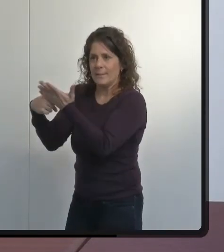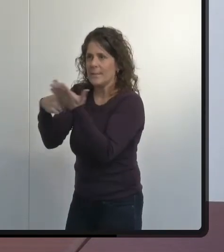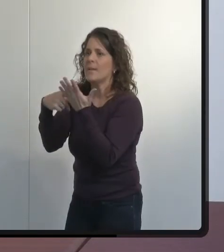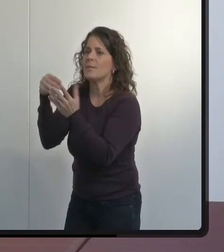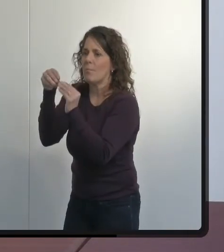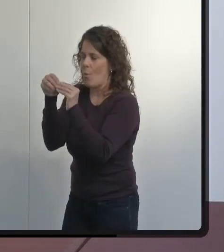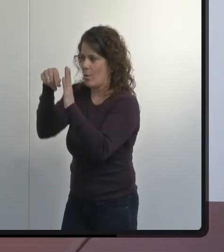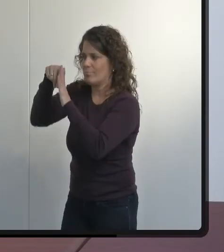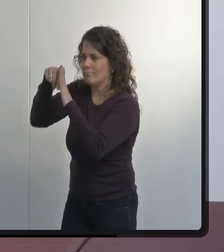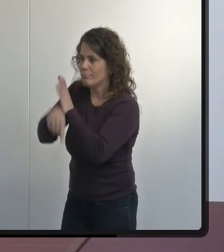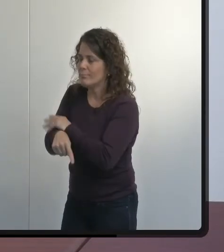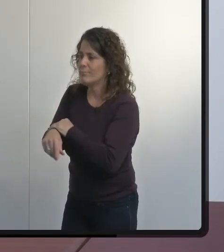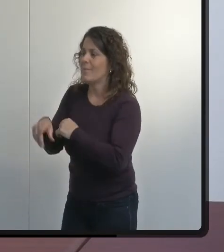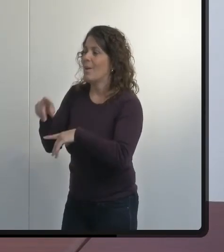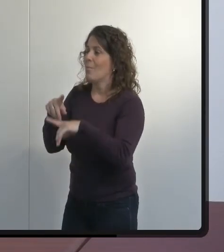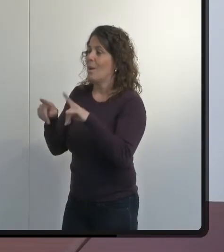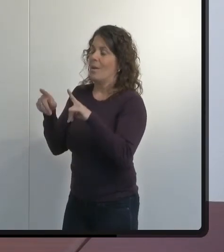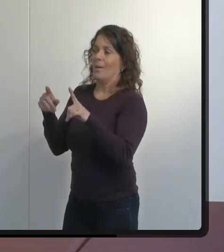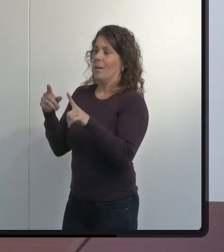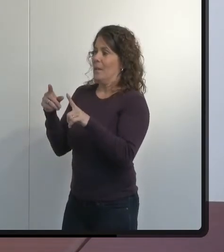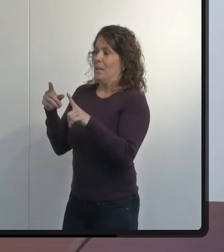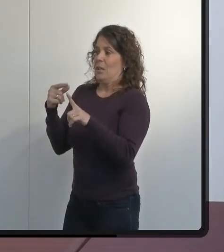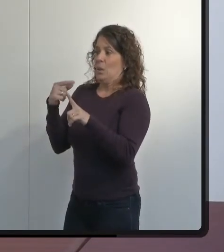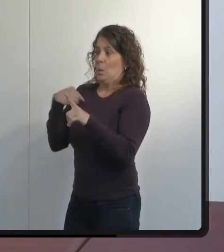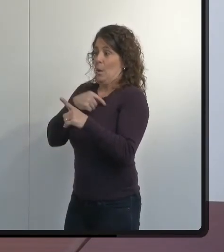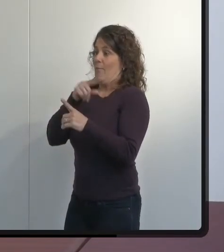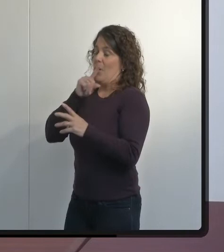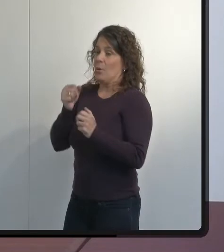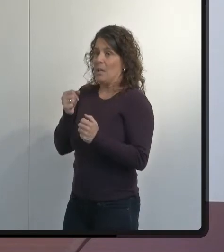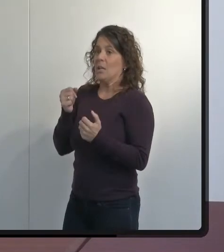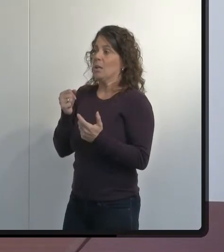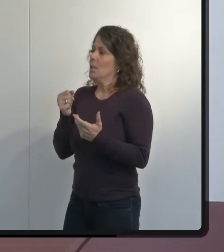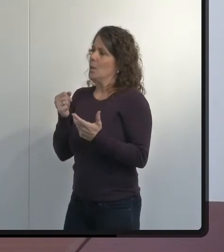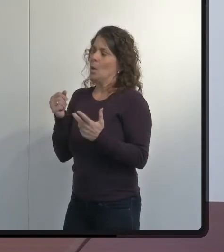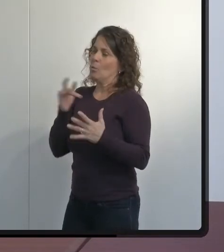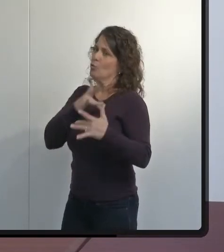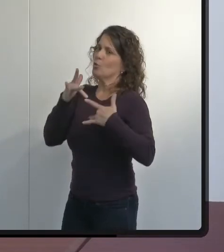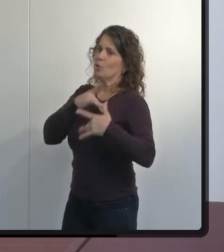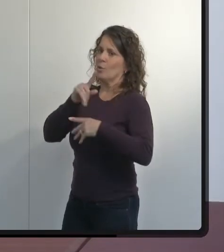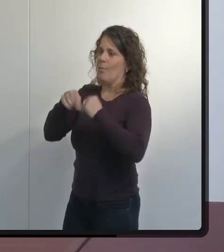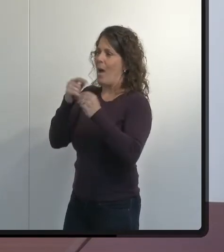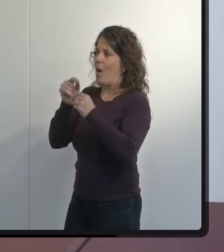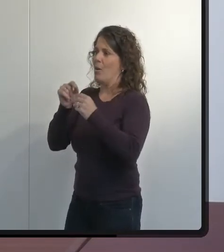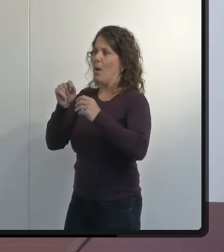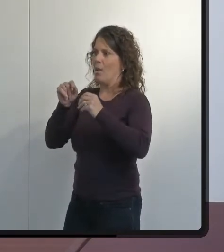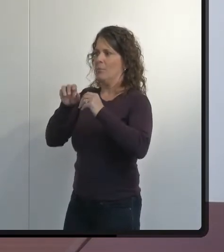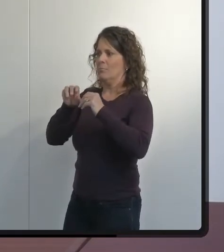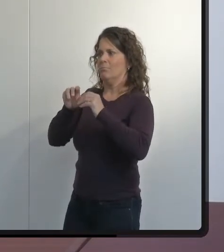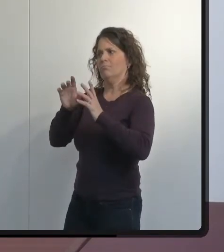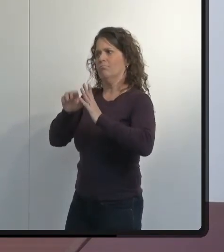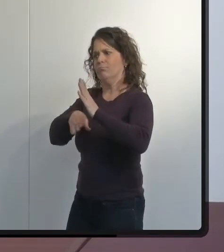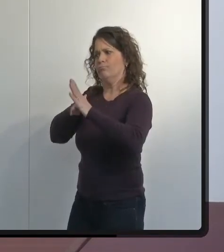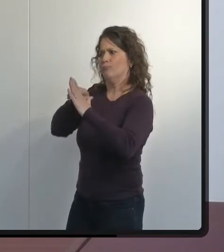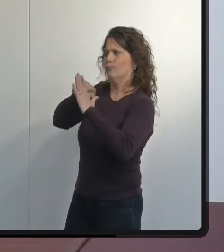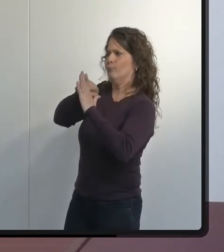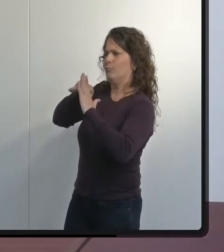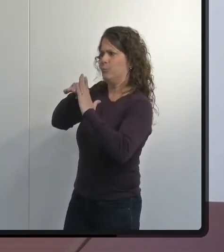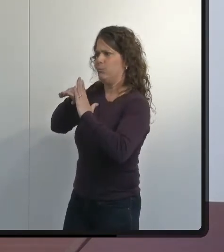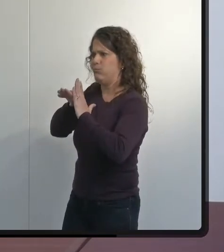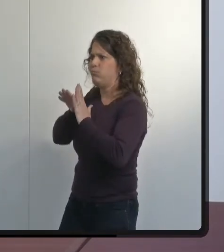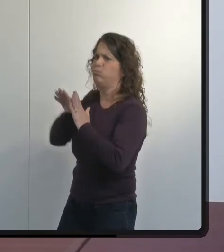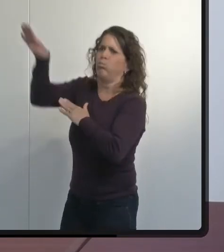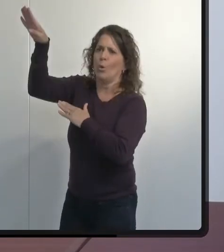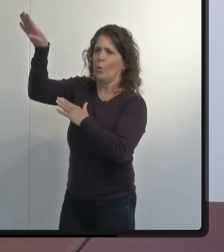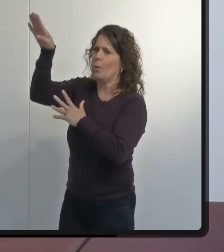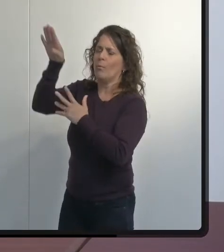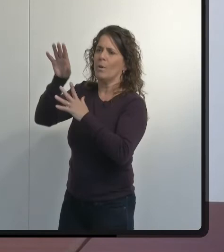health crisis and a pandemic is extremely irresponsible behavior and should be discouraged in no uncertain